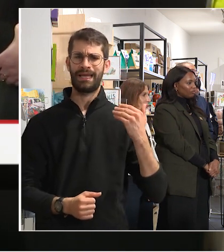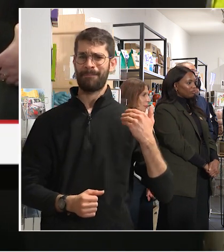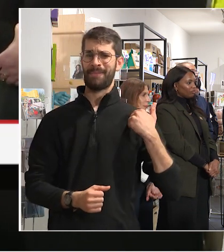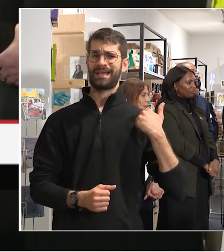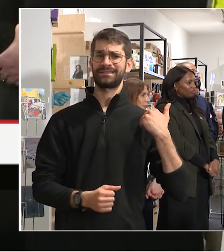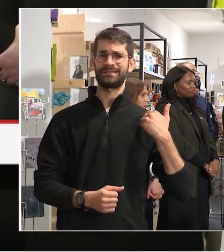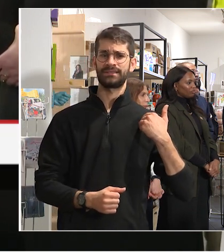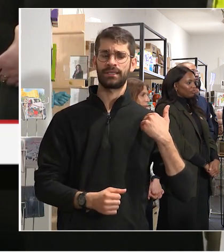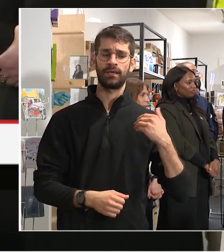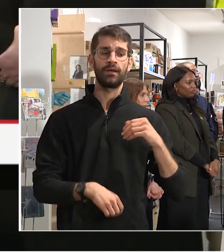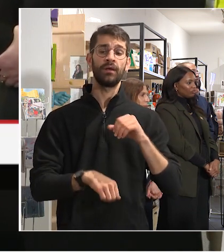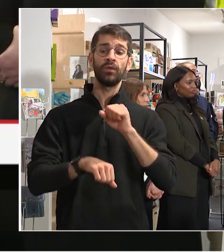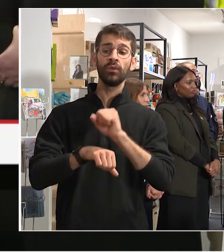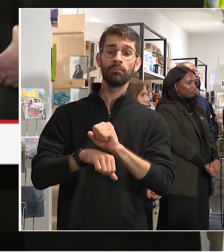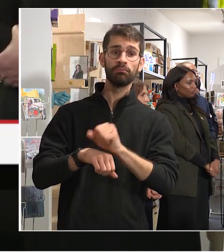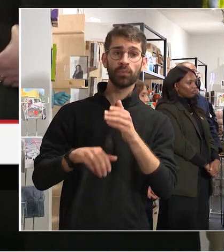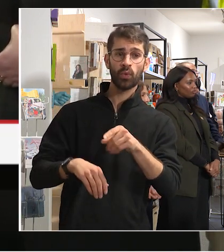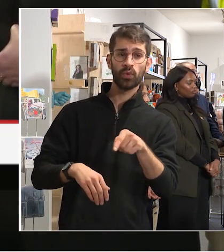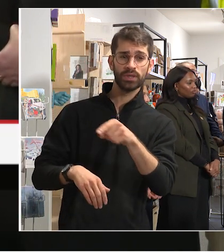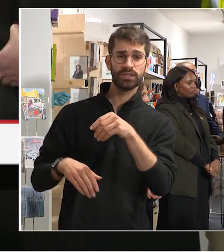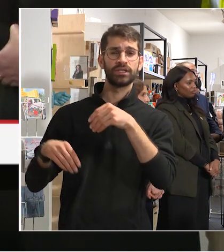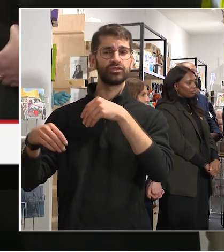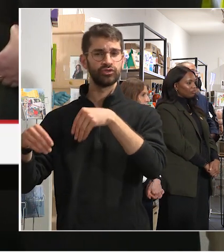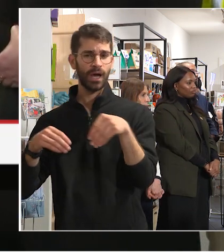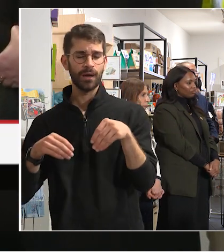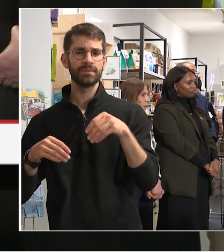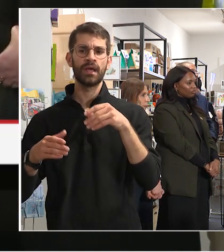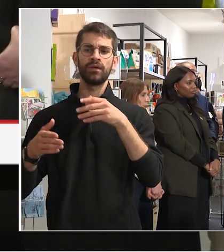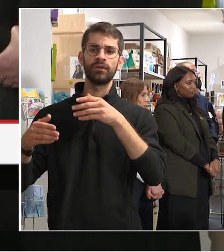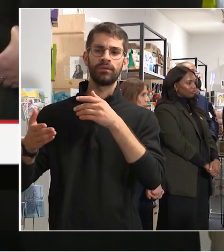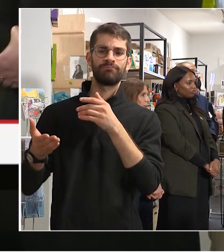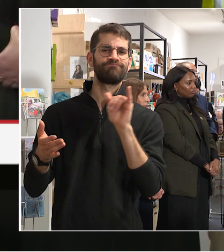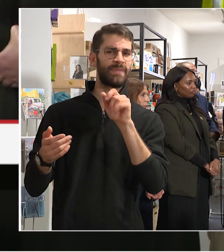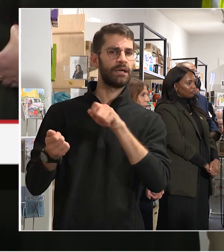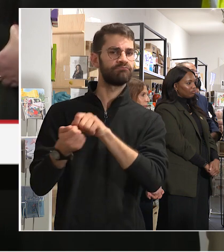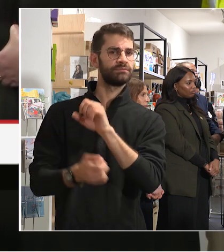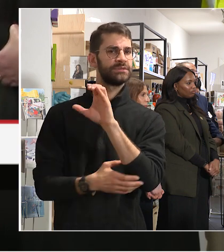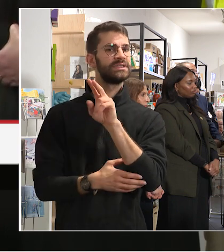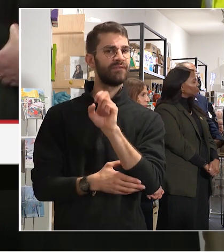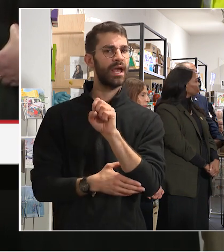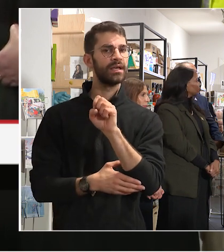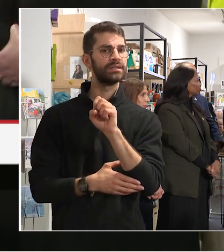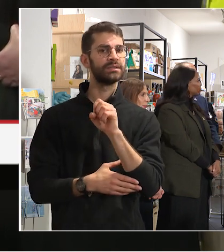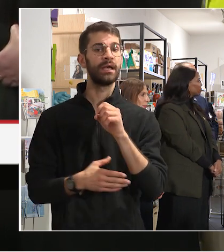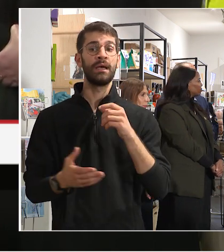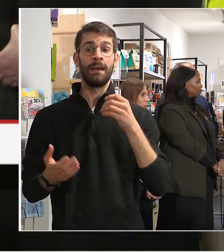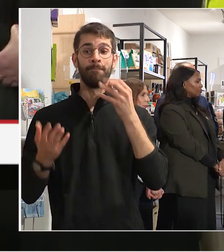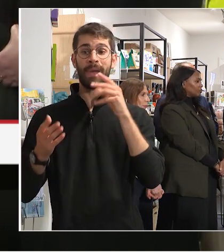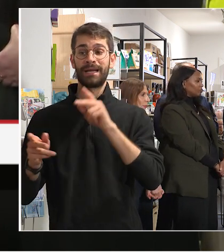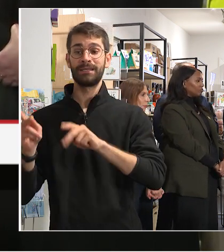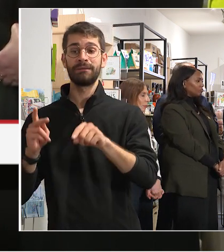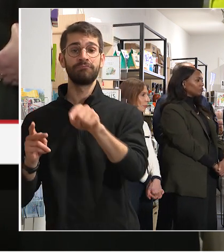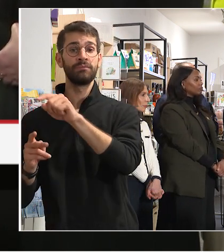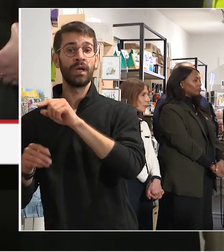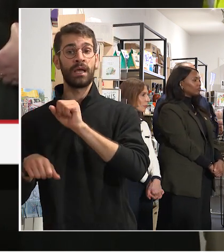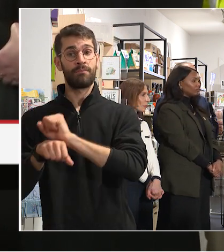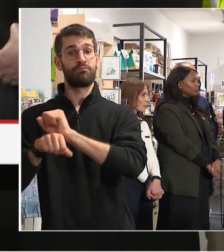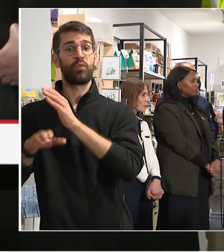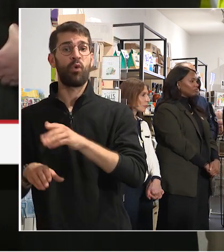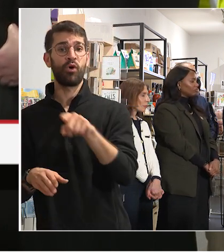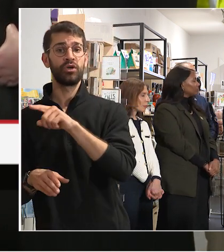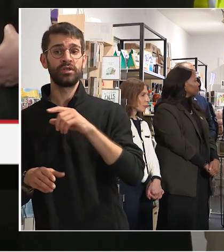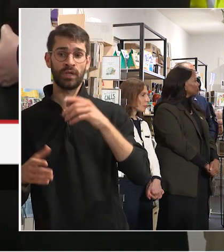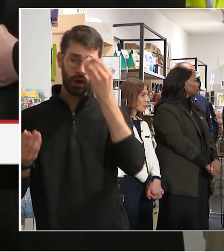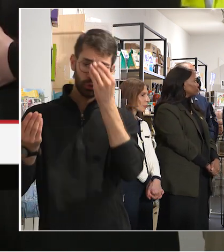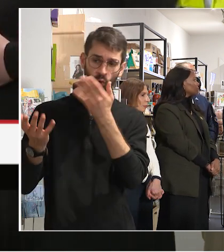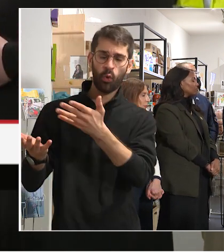employees in shops and stores, especially CVS, are encouraged not to interfere with a robbery. And is that